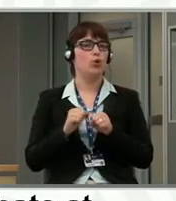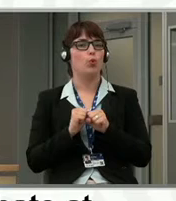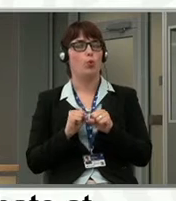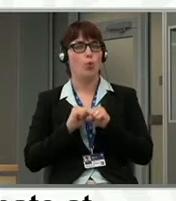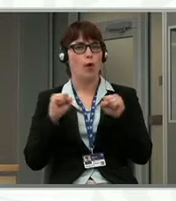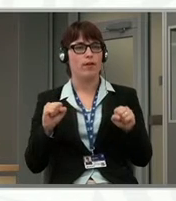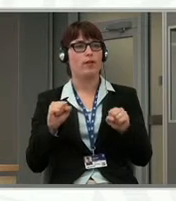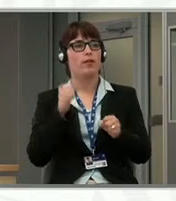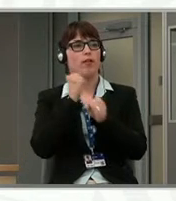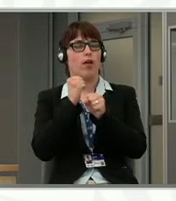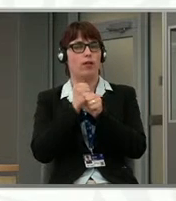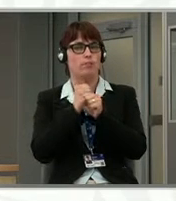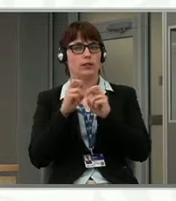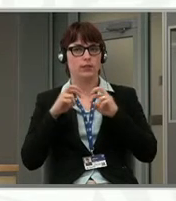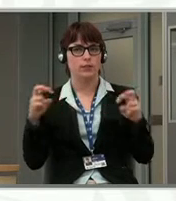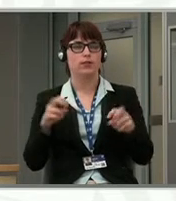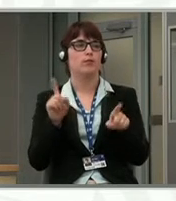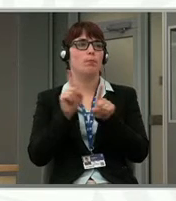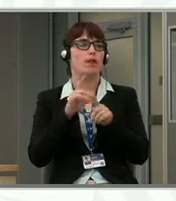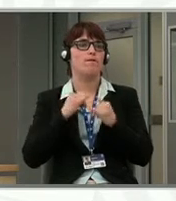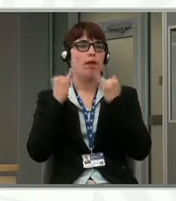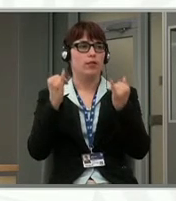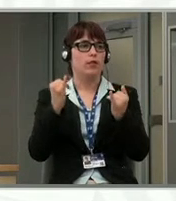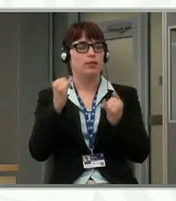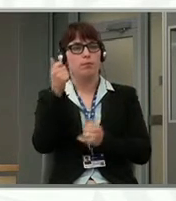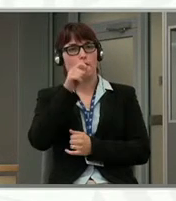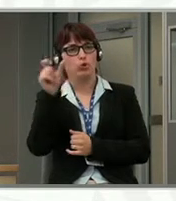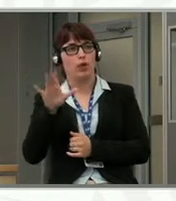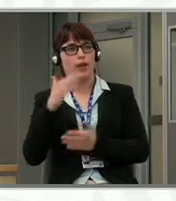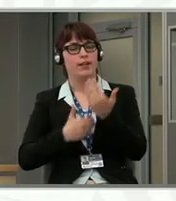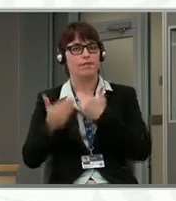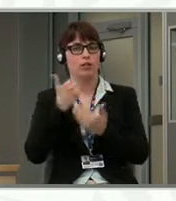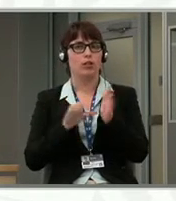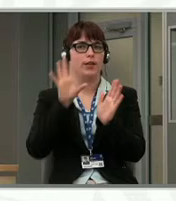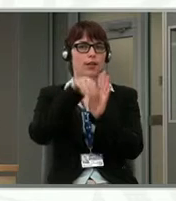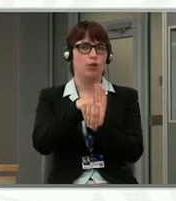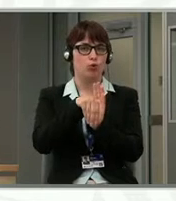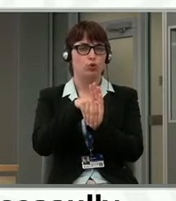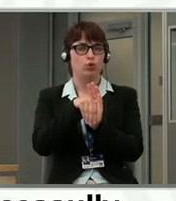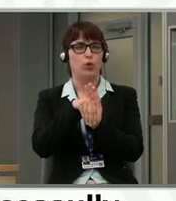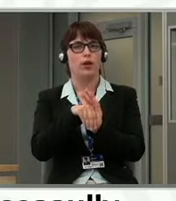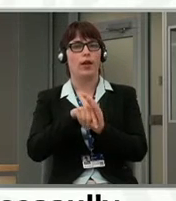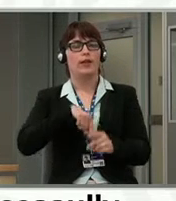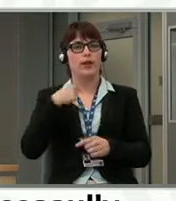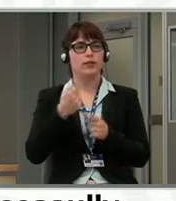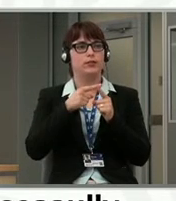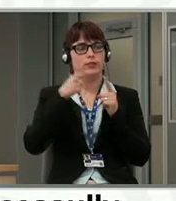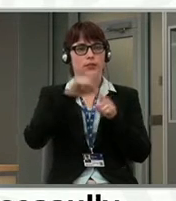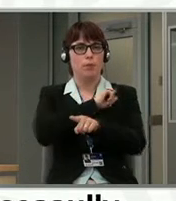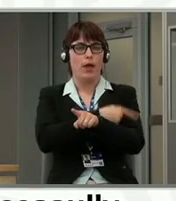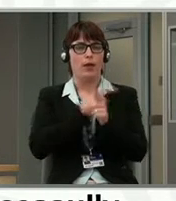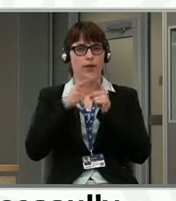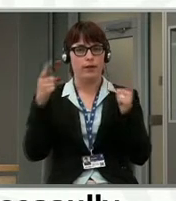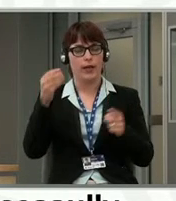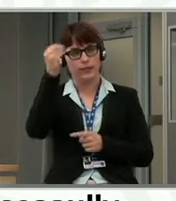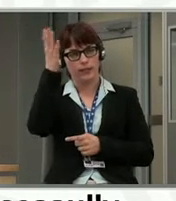who successfully moderated these sessions devoted to inclusive